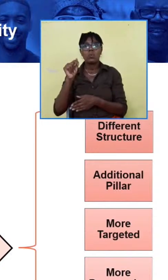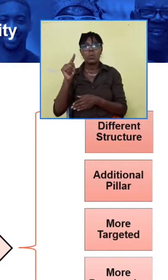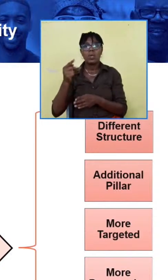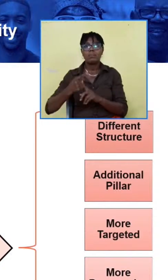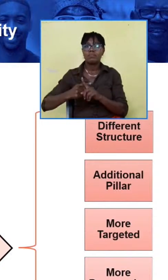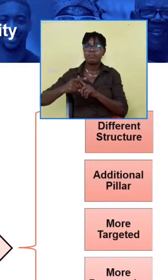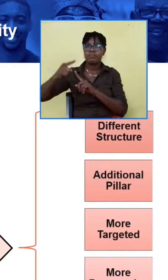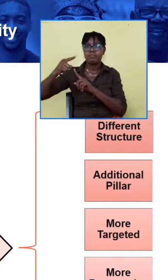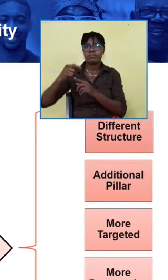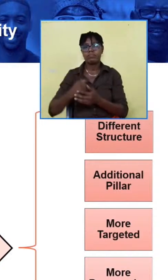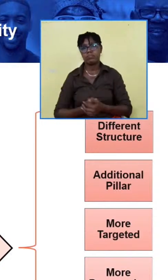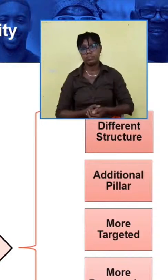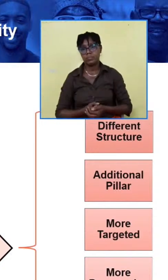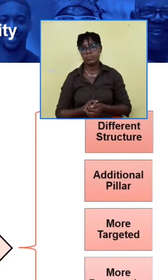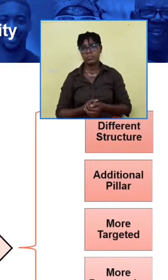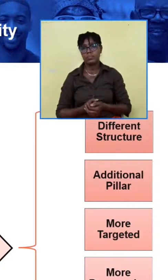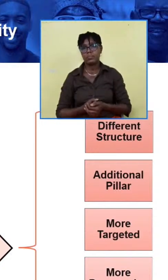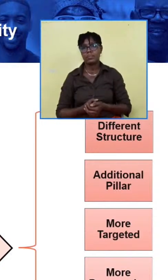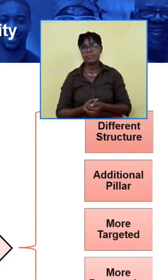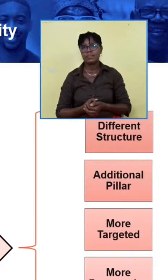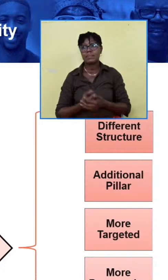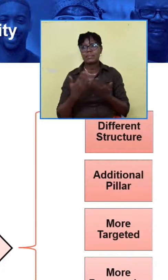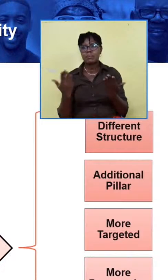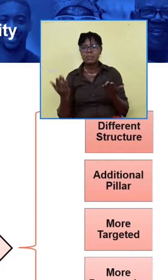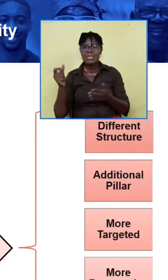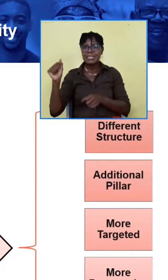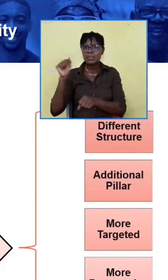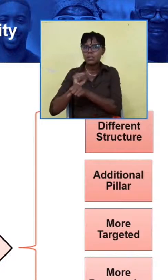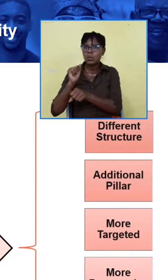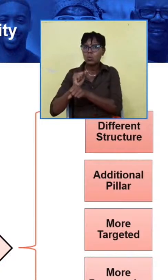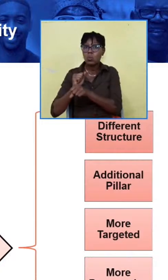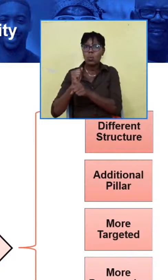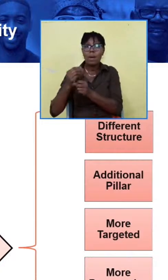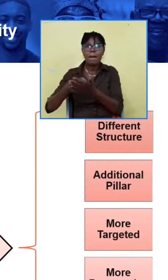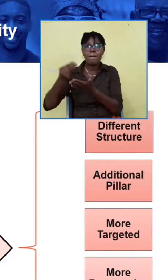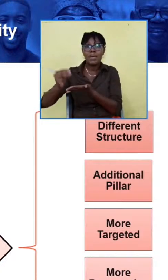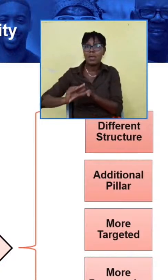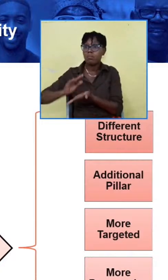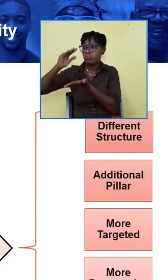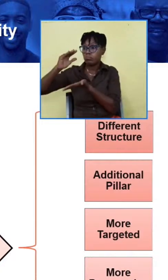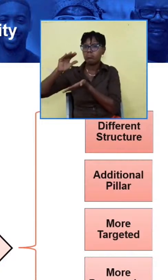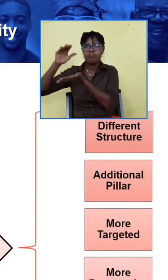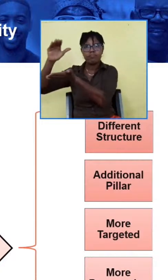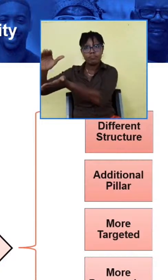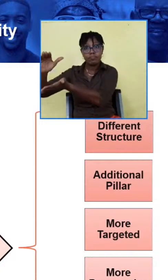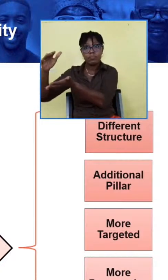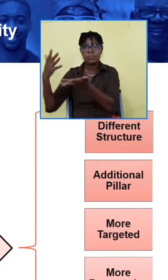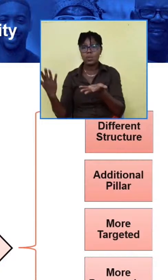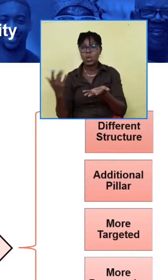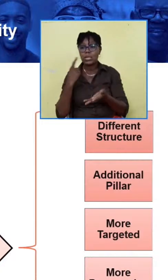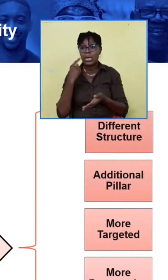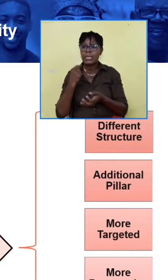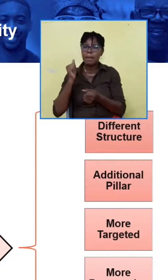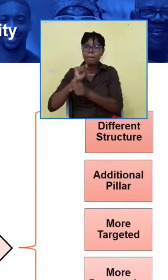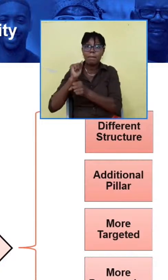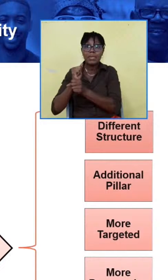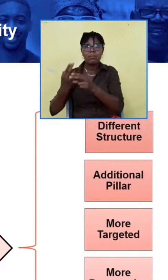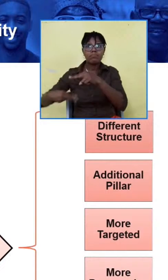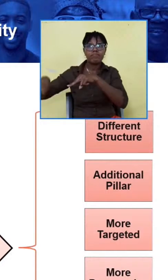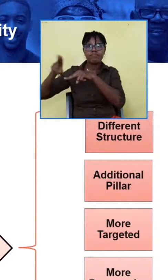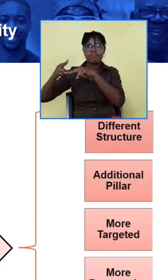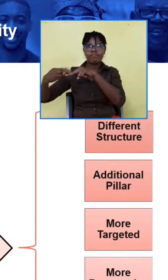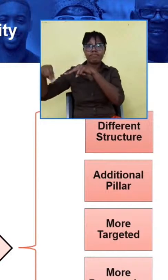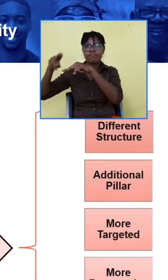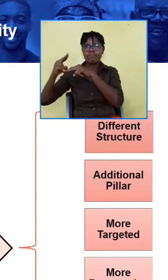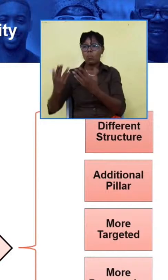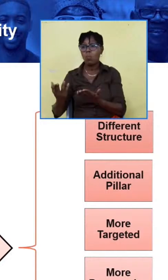income. Hopefully, they're higher paying jobs. So with economic growth, typically comes salary increases and more jobs with